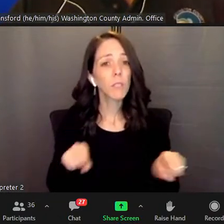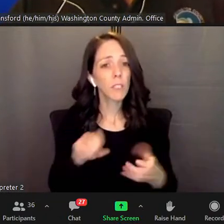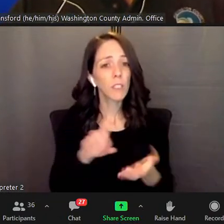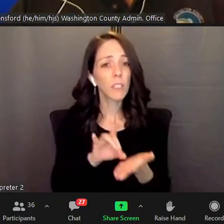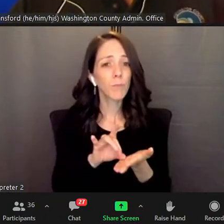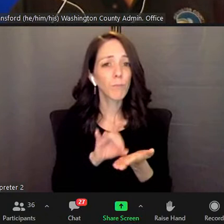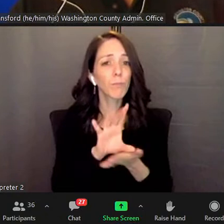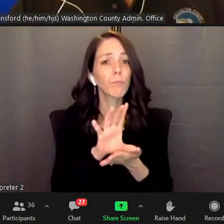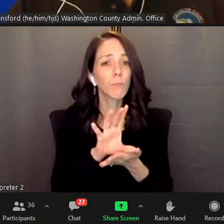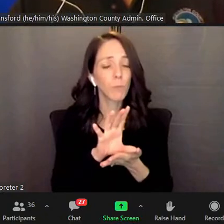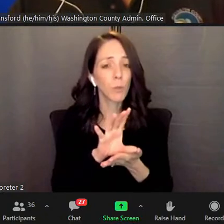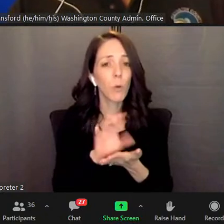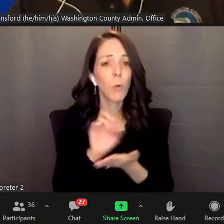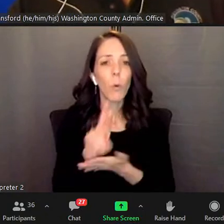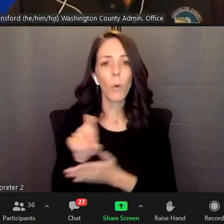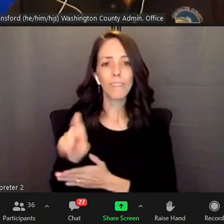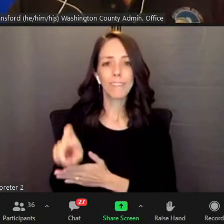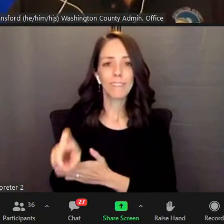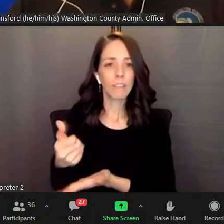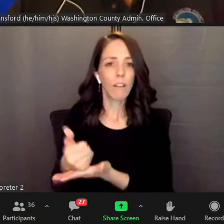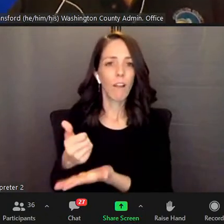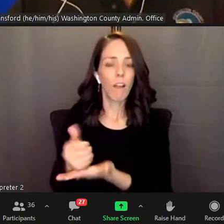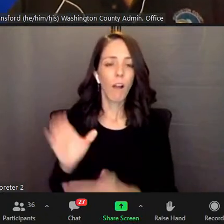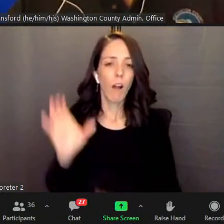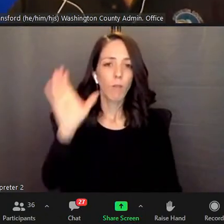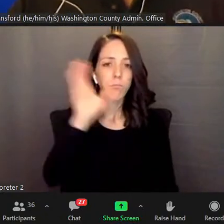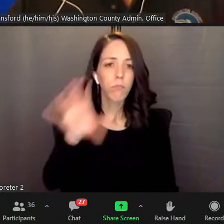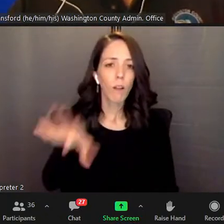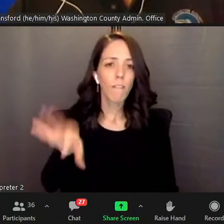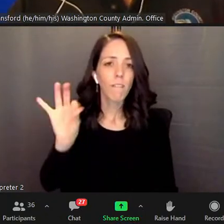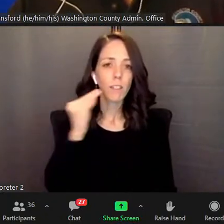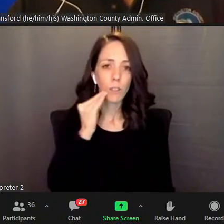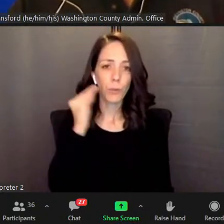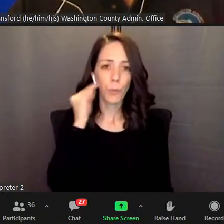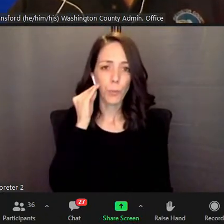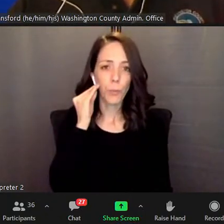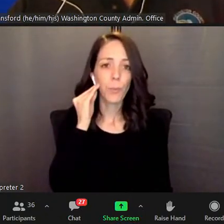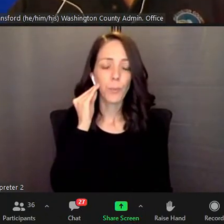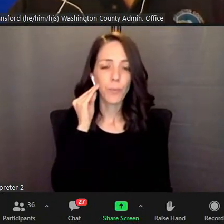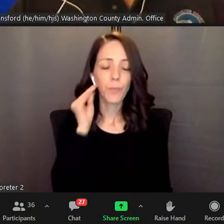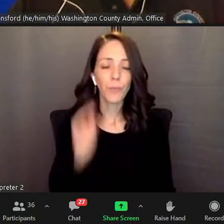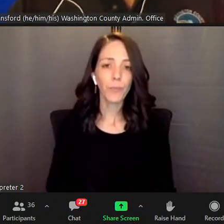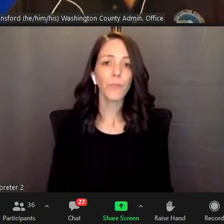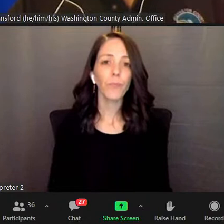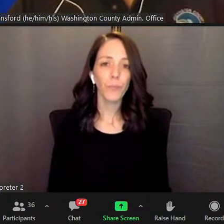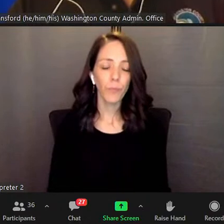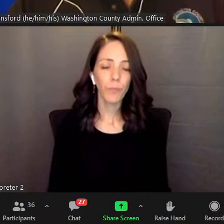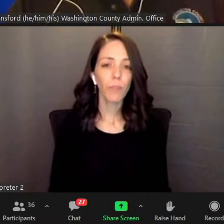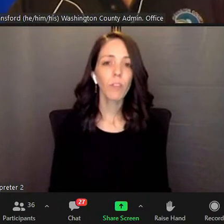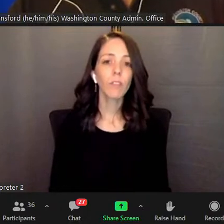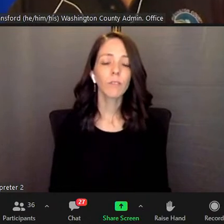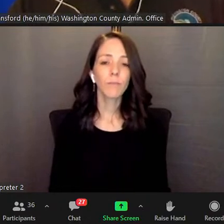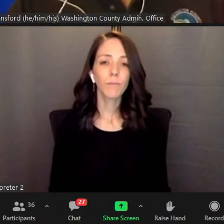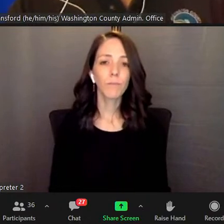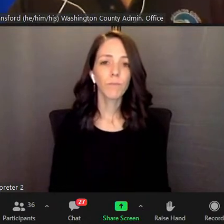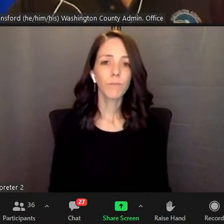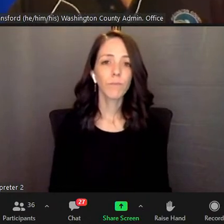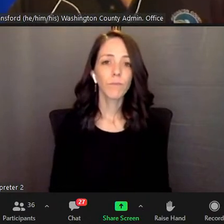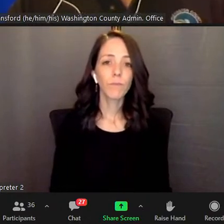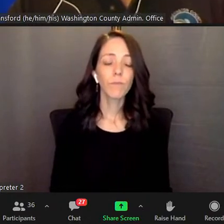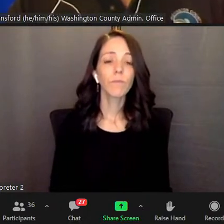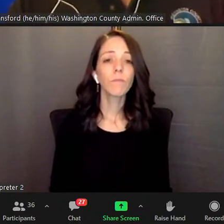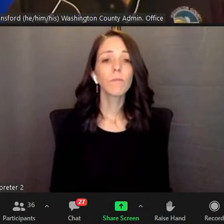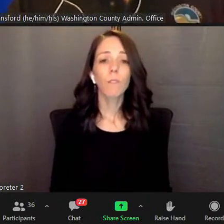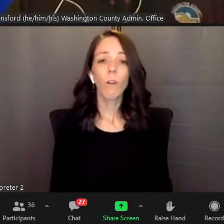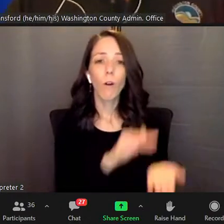in need of housing assistance. So in addition to the funding from the Metro